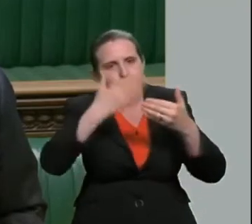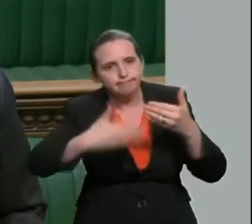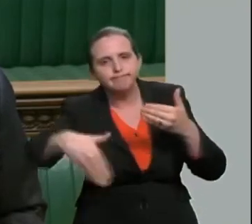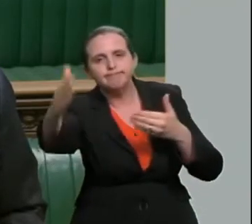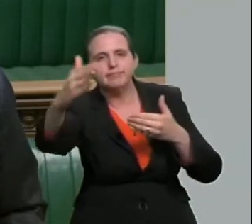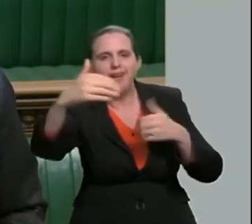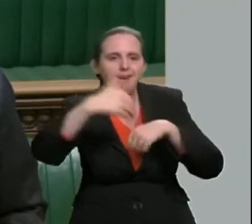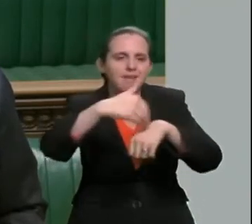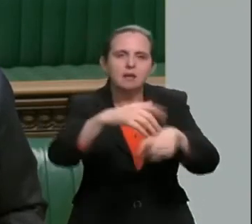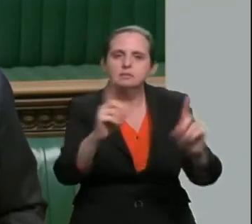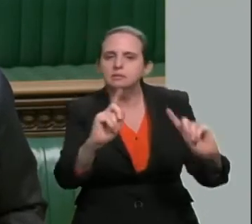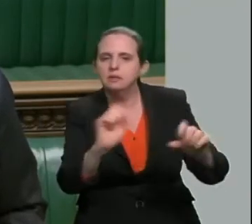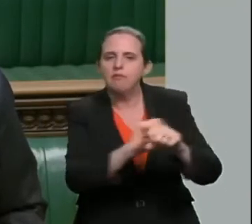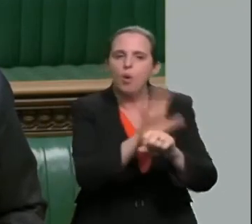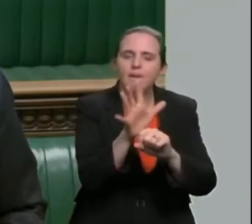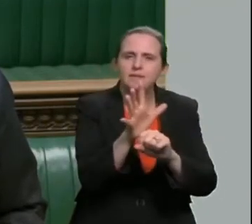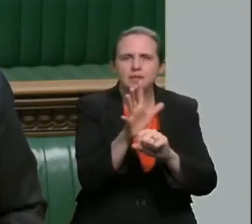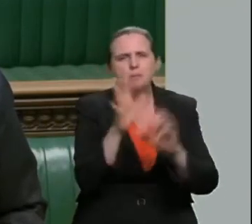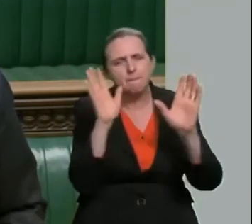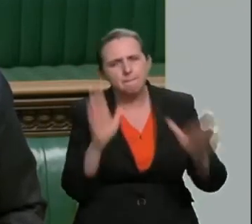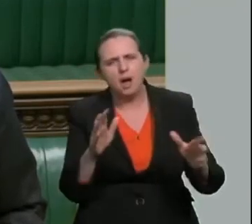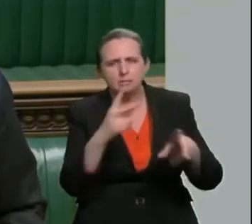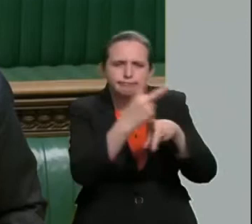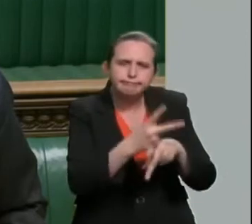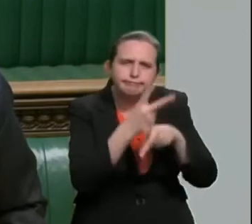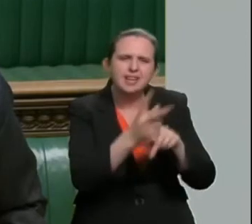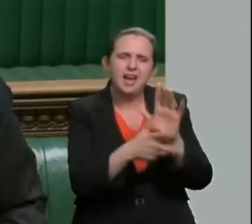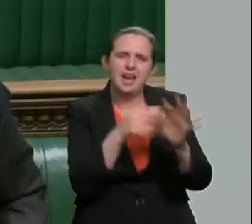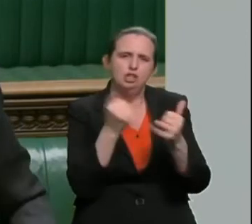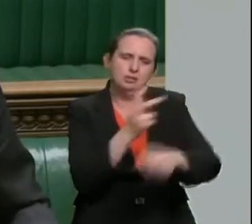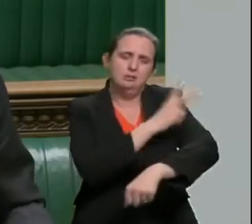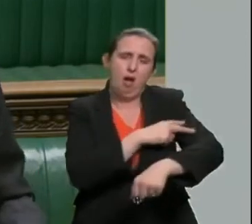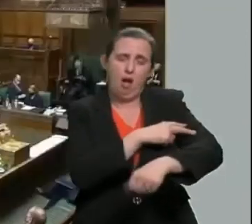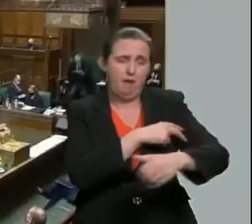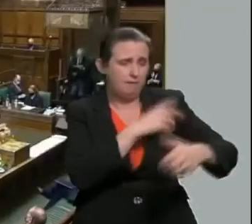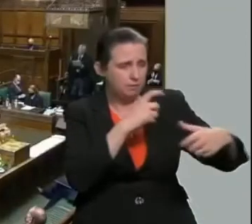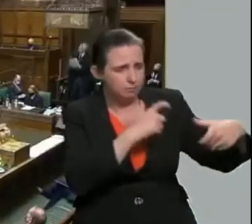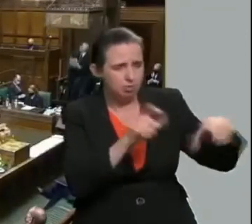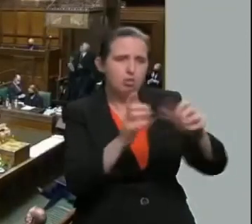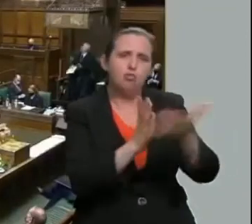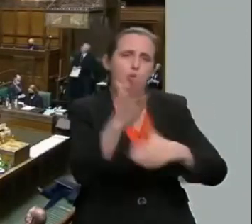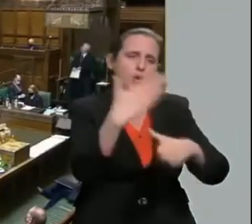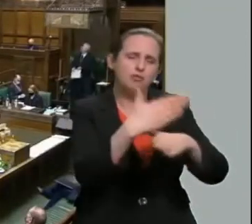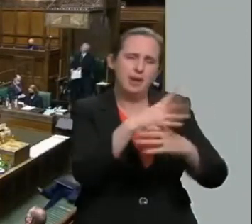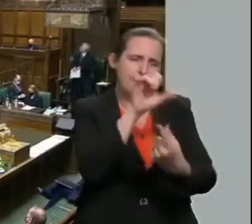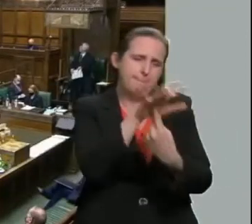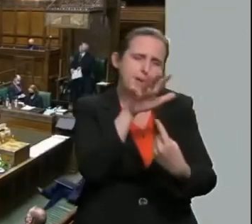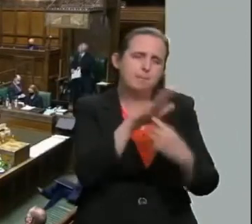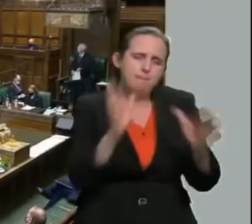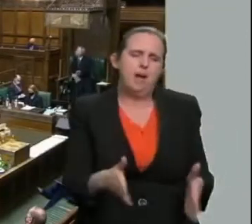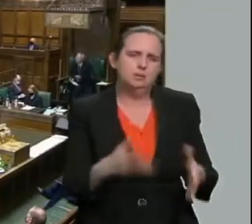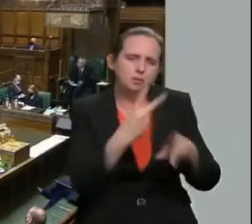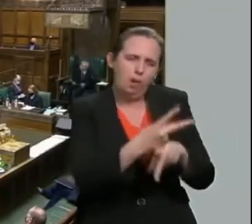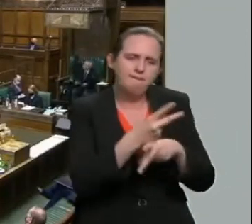COVID and make sure that we continue to look after our wonderful NHS staff throughout their careers. To Yorkshire with Julian Sturdy. Julian